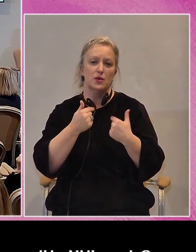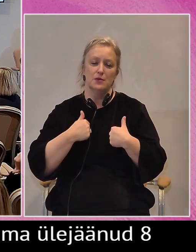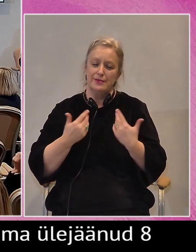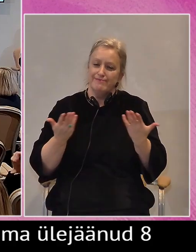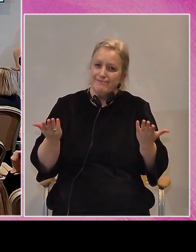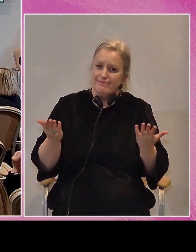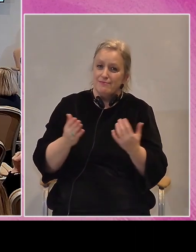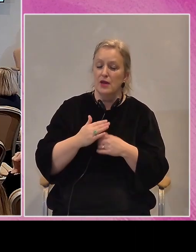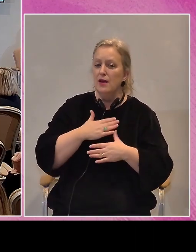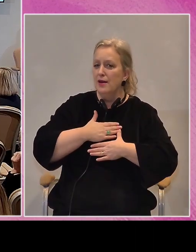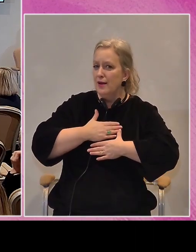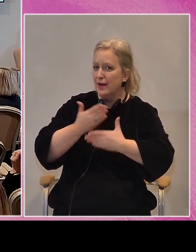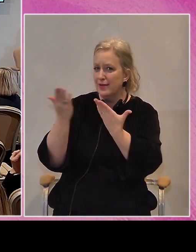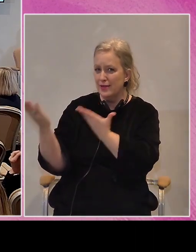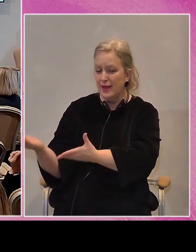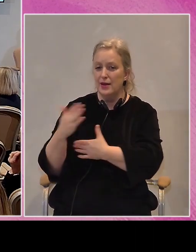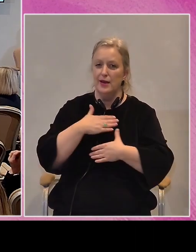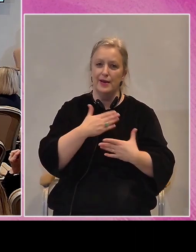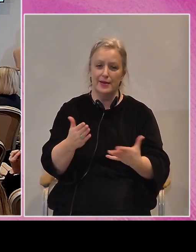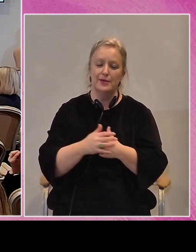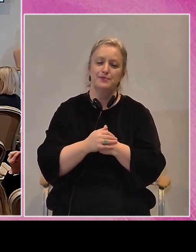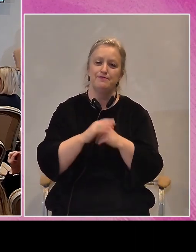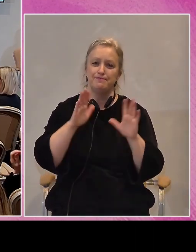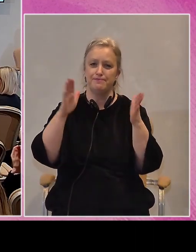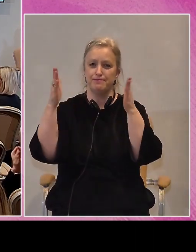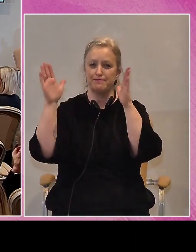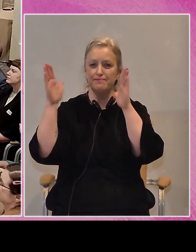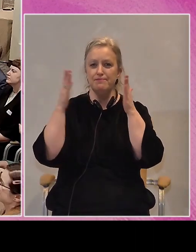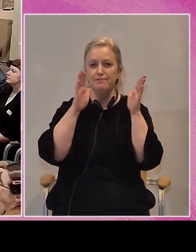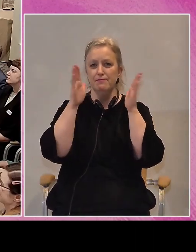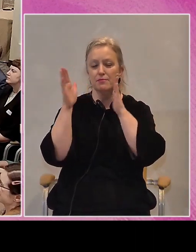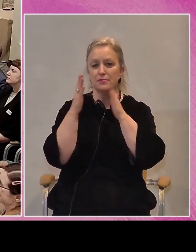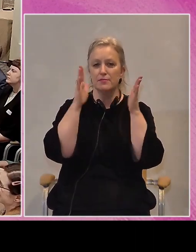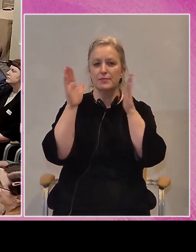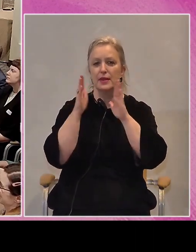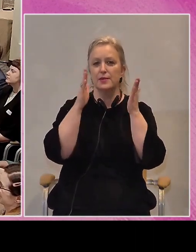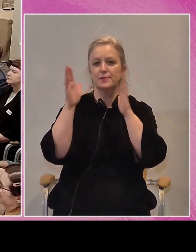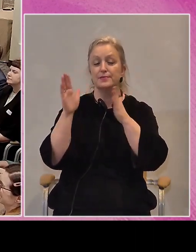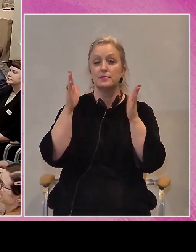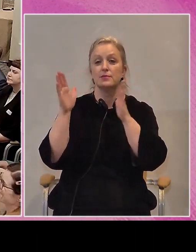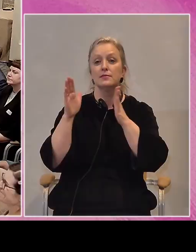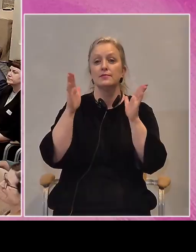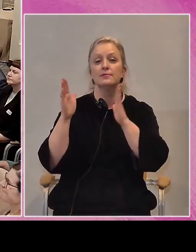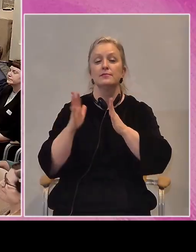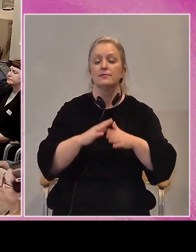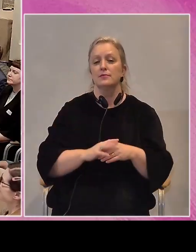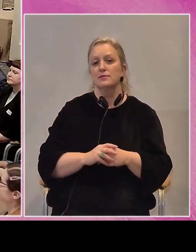People in the audience, there are people in the audience who will be able to better respond. Thank you. Laura